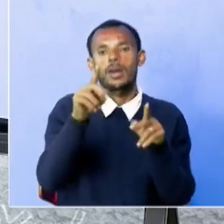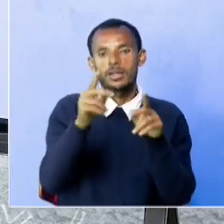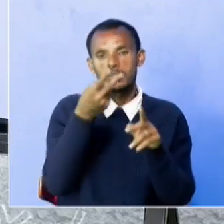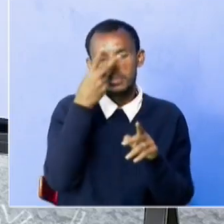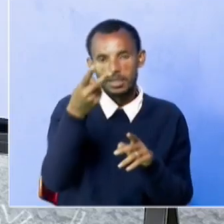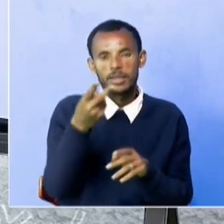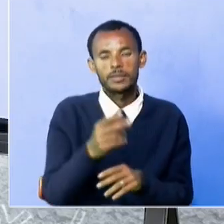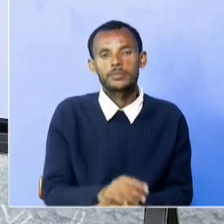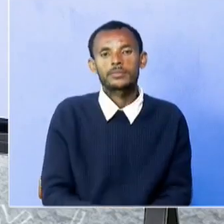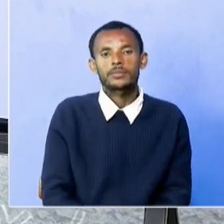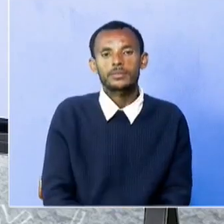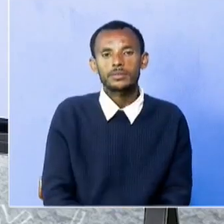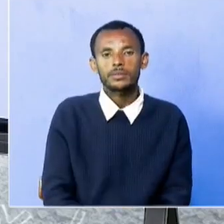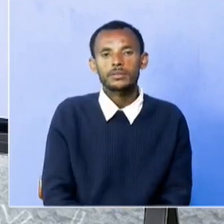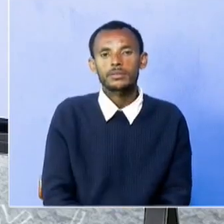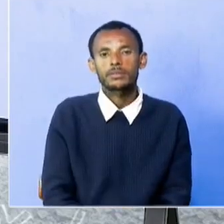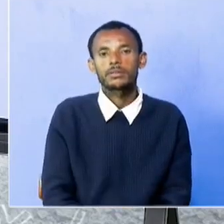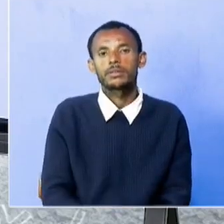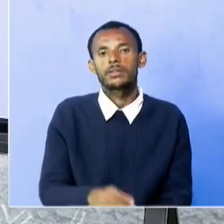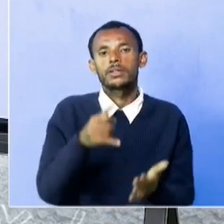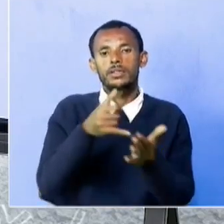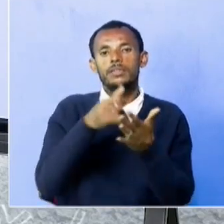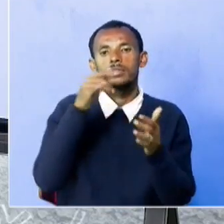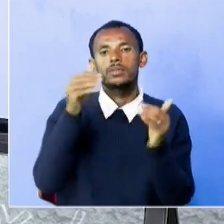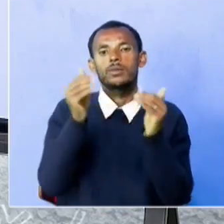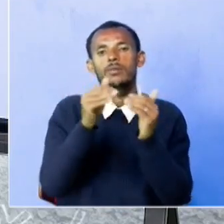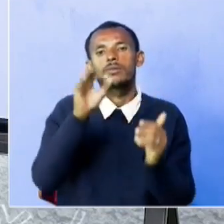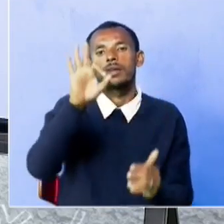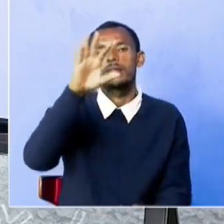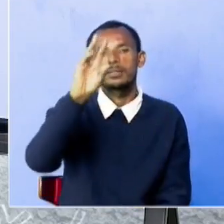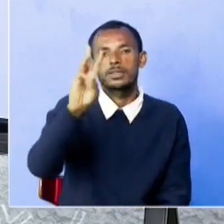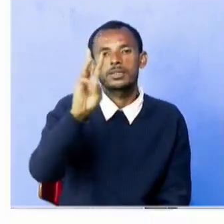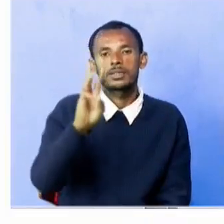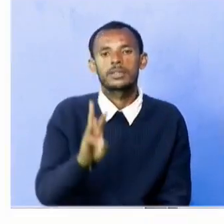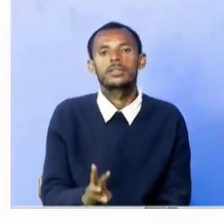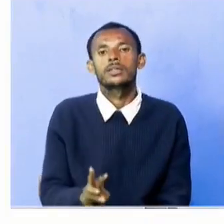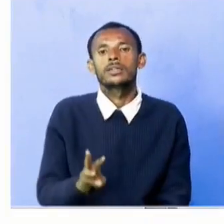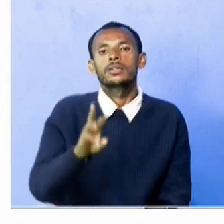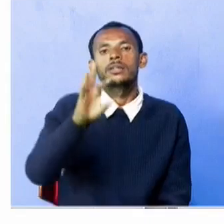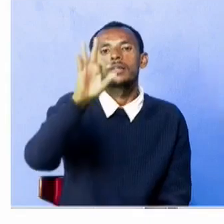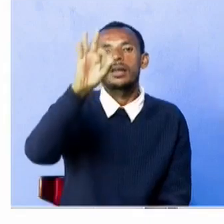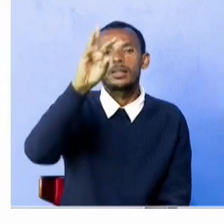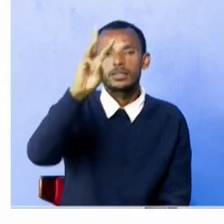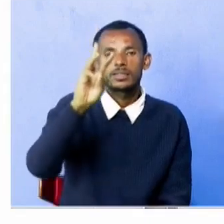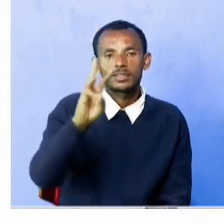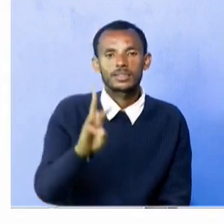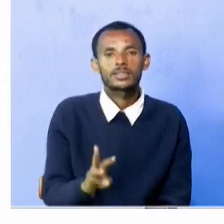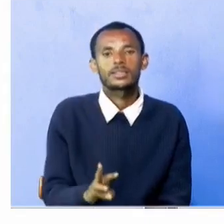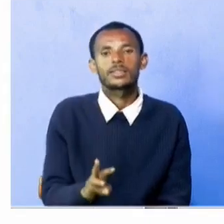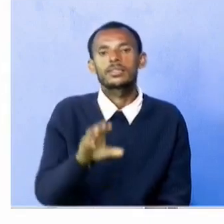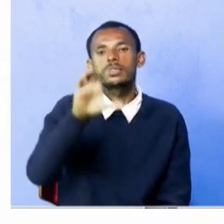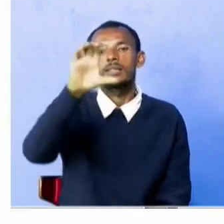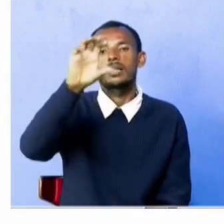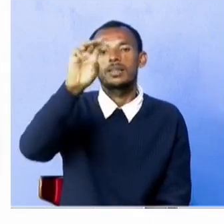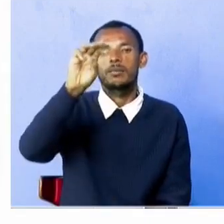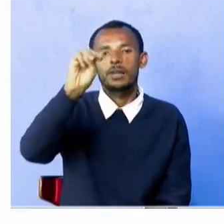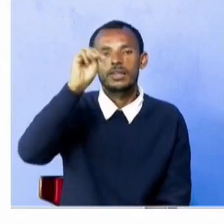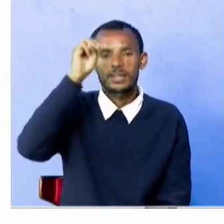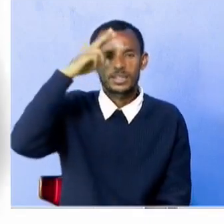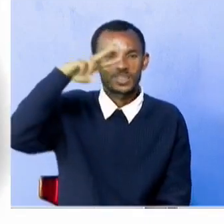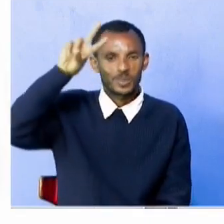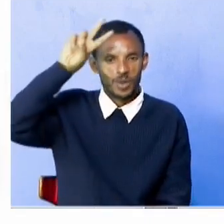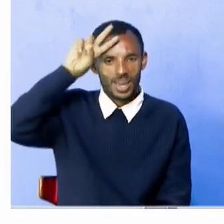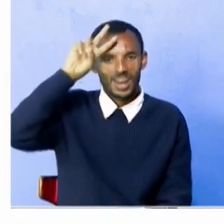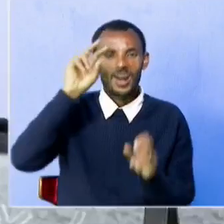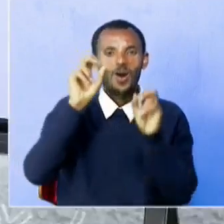it. It's 96. So 96 centimeter square.